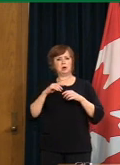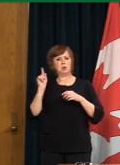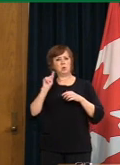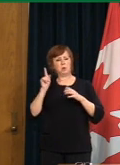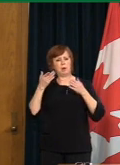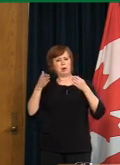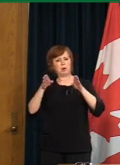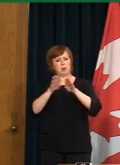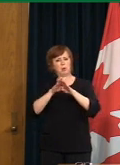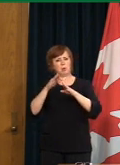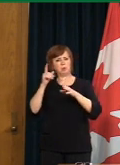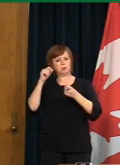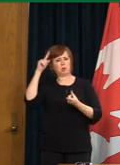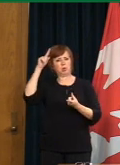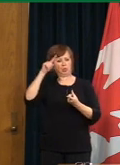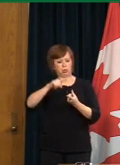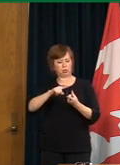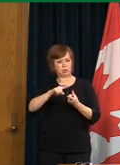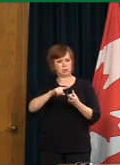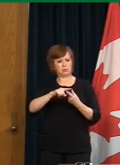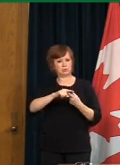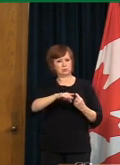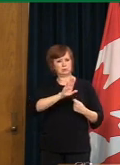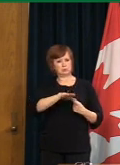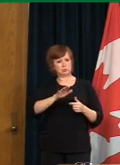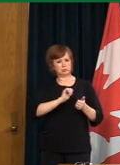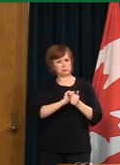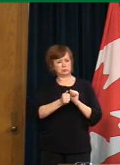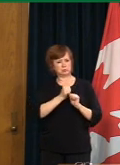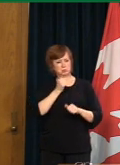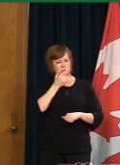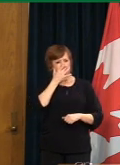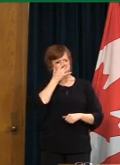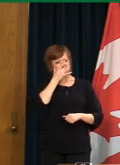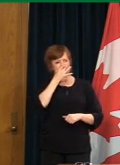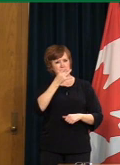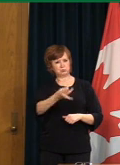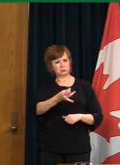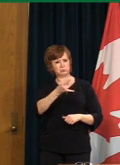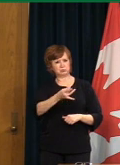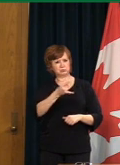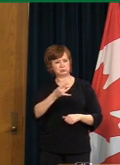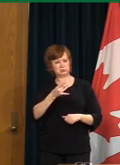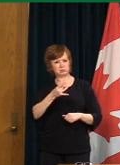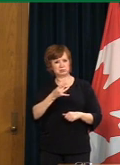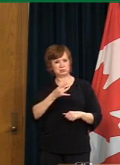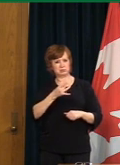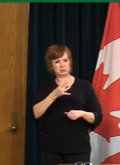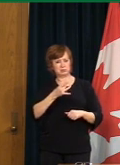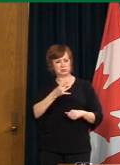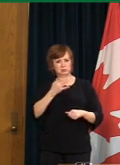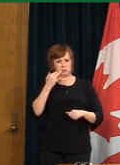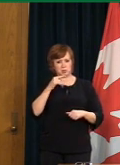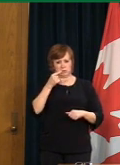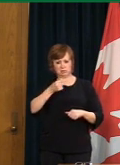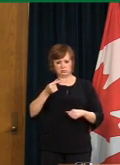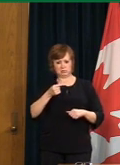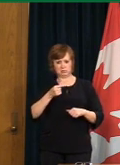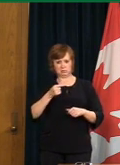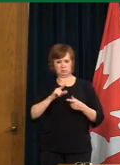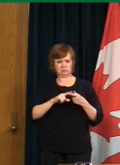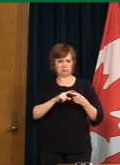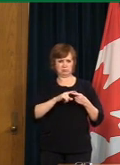sports. Why is your government choosing to really kind of shut the door for the next 4 weeks on kids